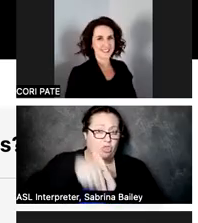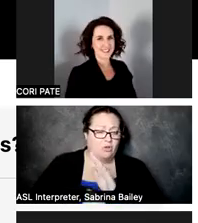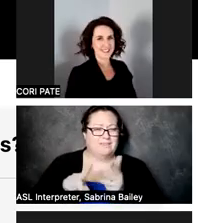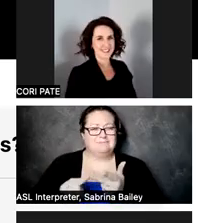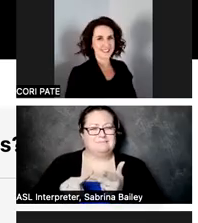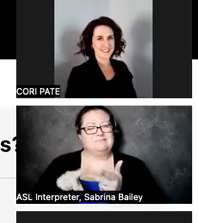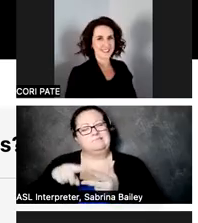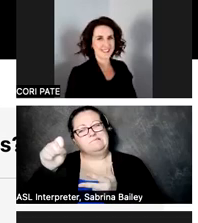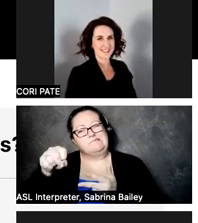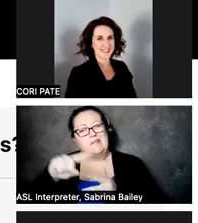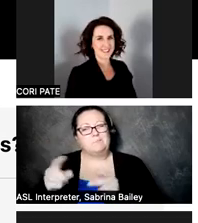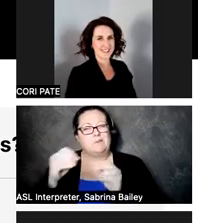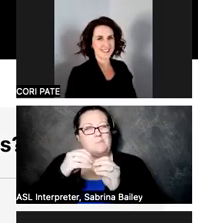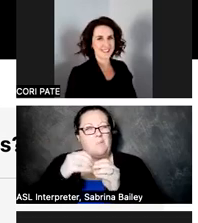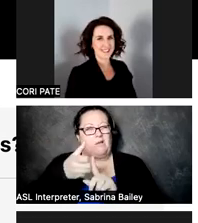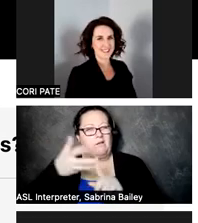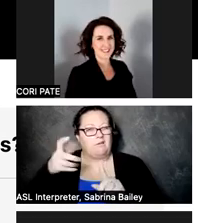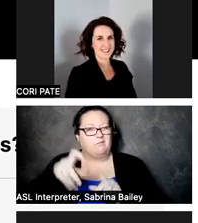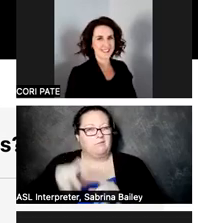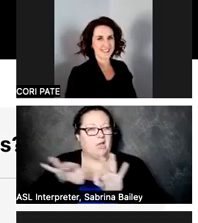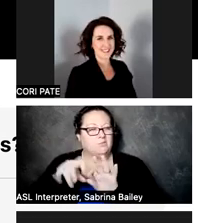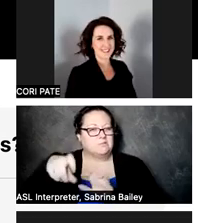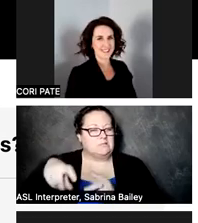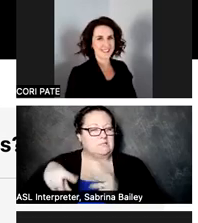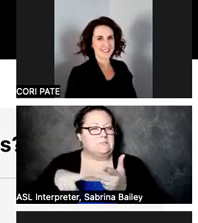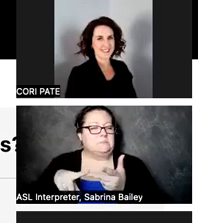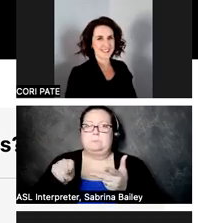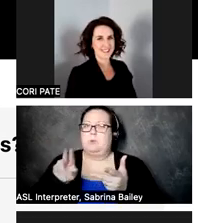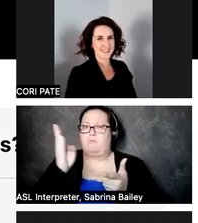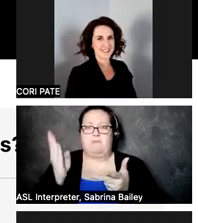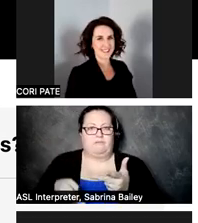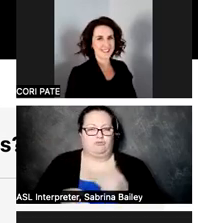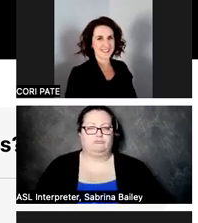more discussions about CIE values are needed. Or no, never.